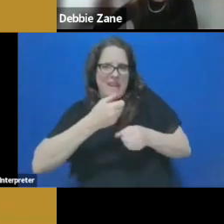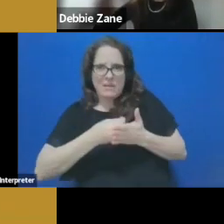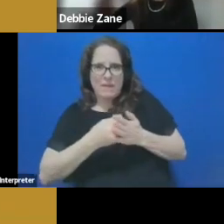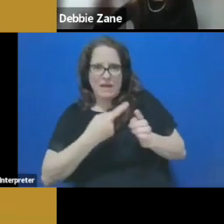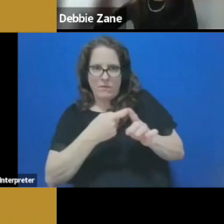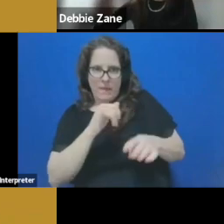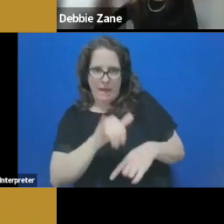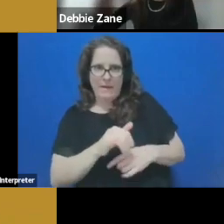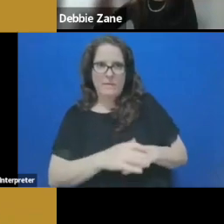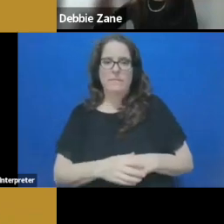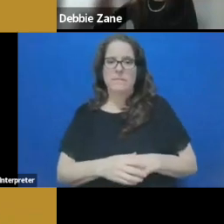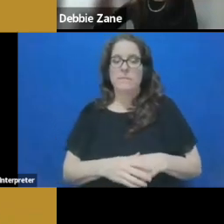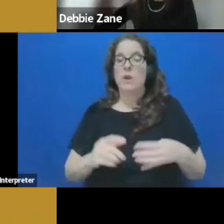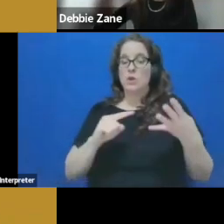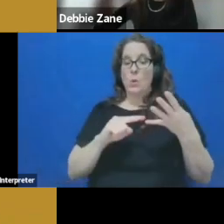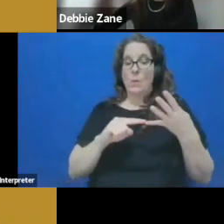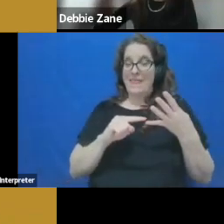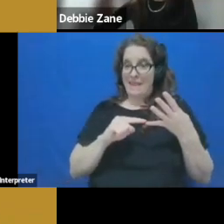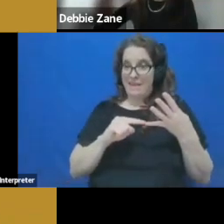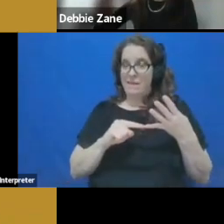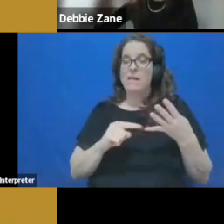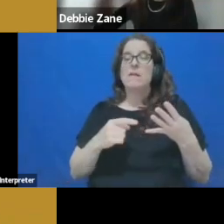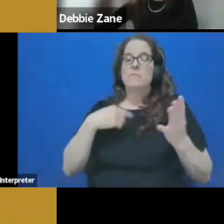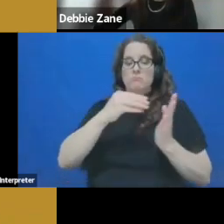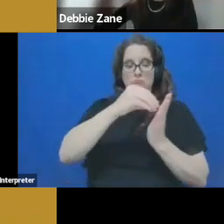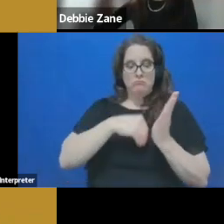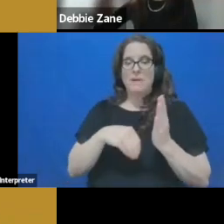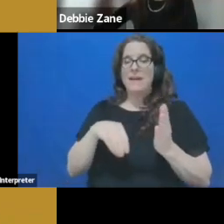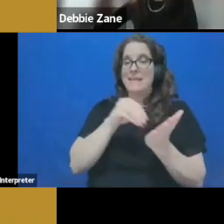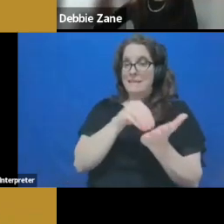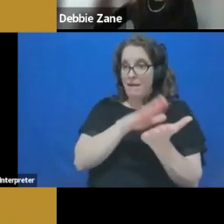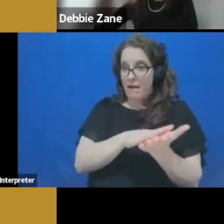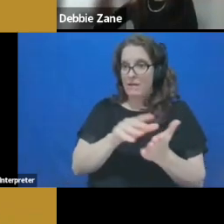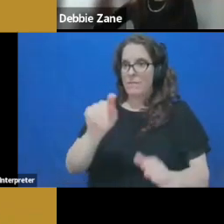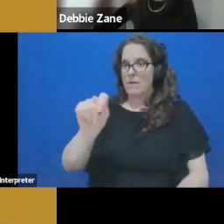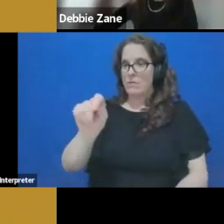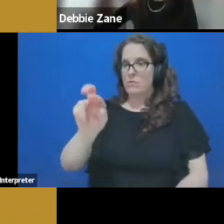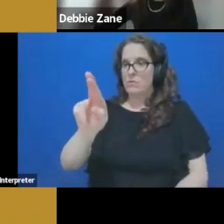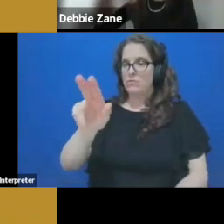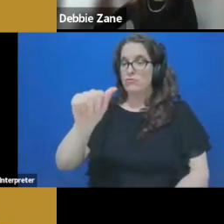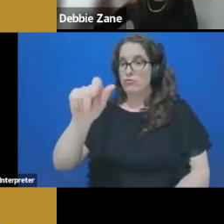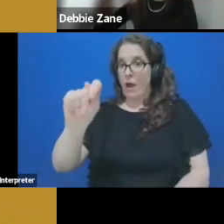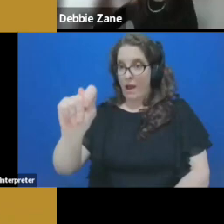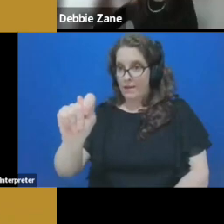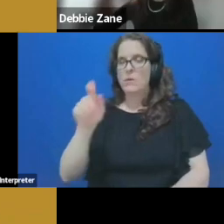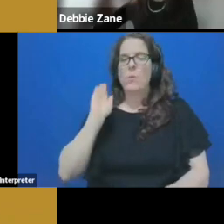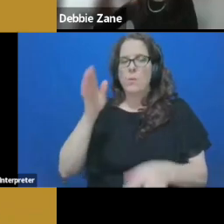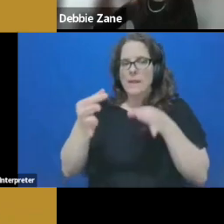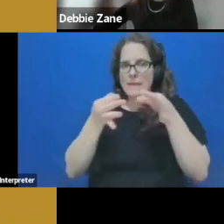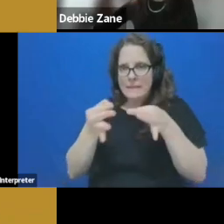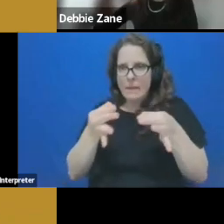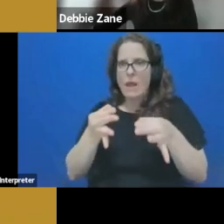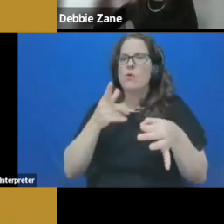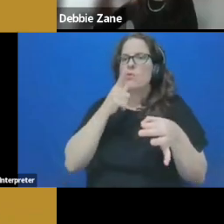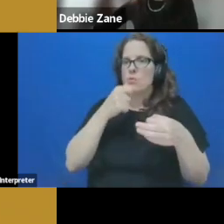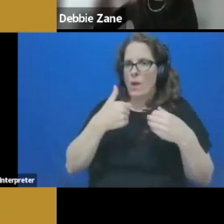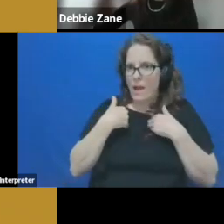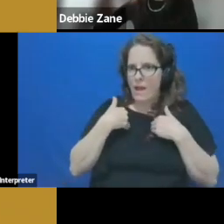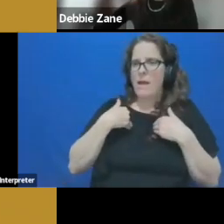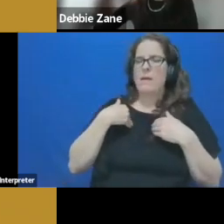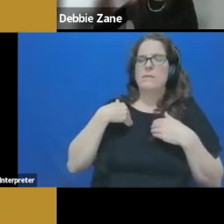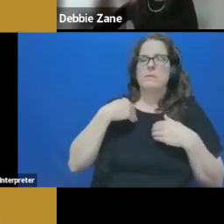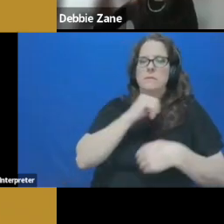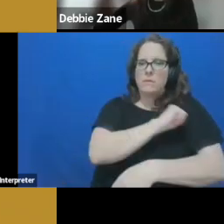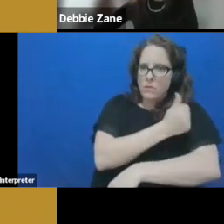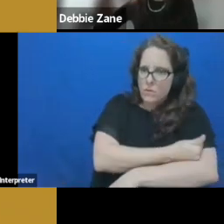authority, how the trust is to benefit the beneficiary, and how and when the trust is to terminate or end. There are